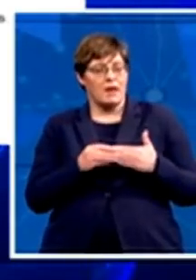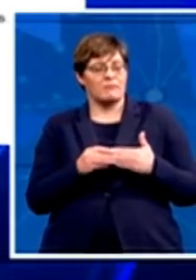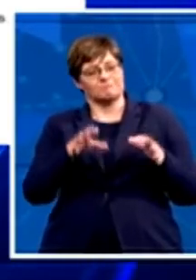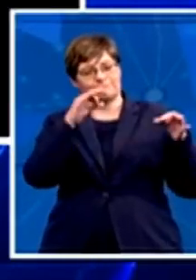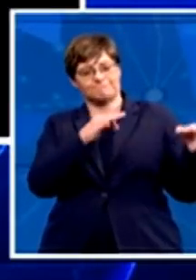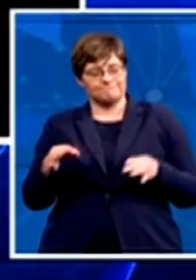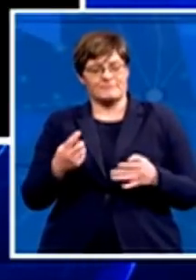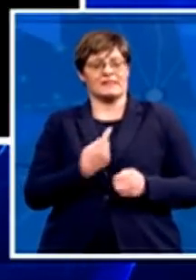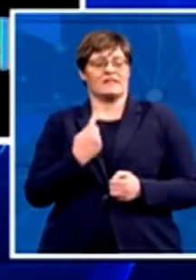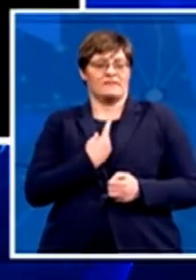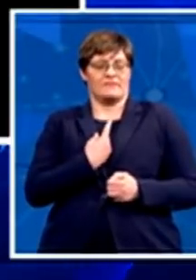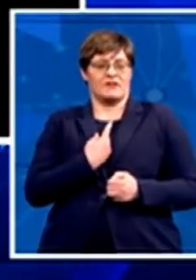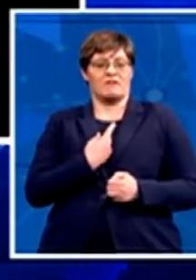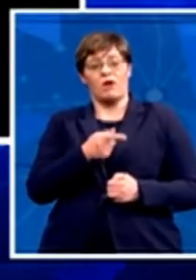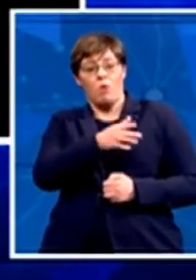to have some element